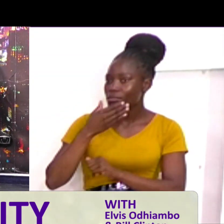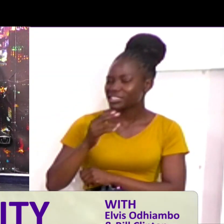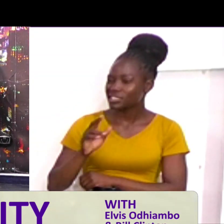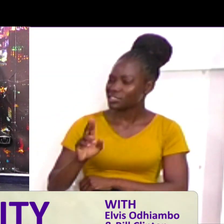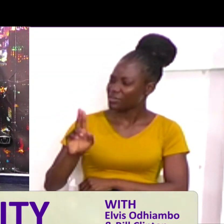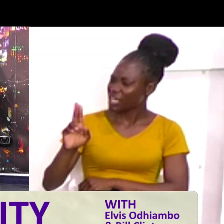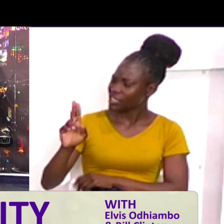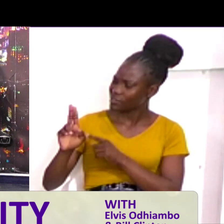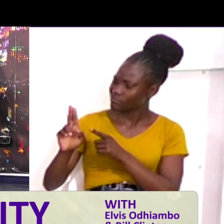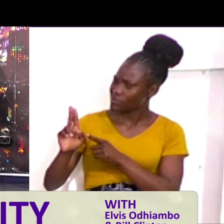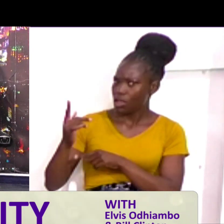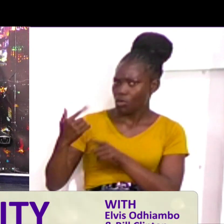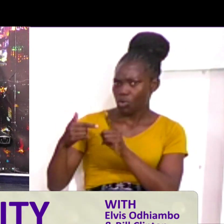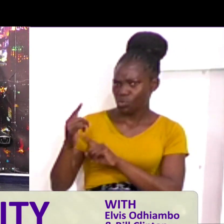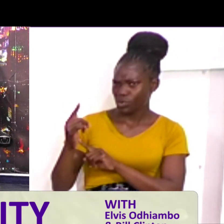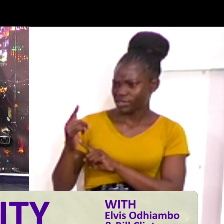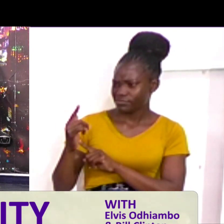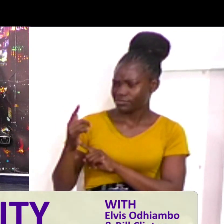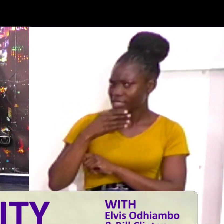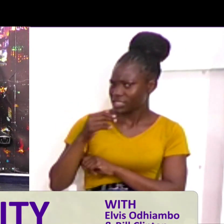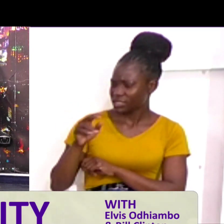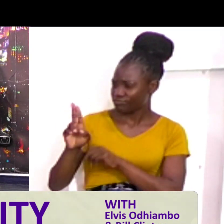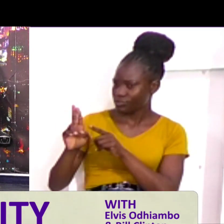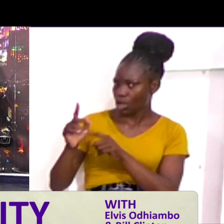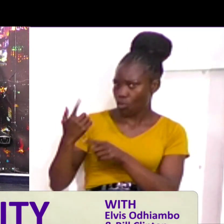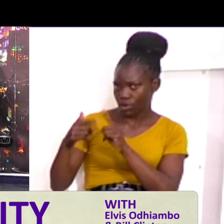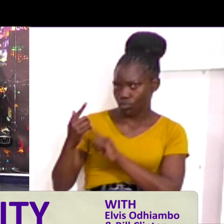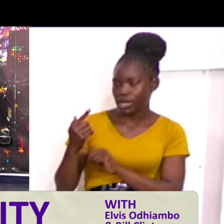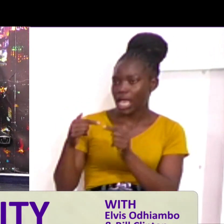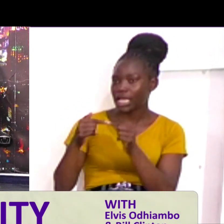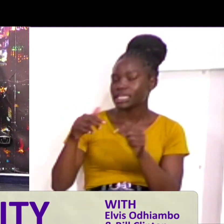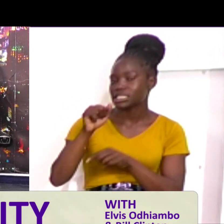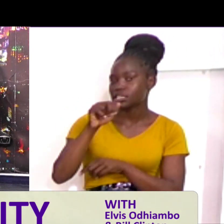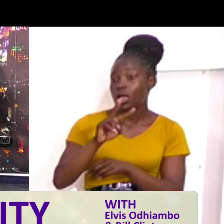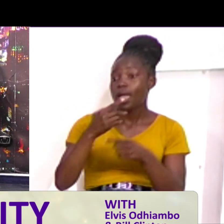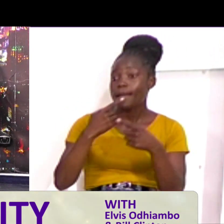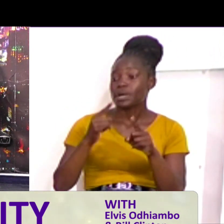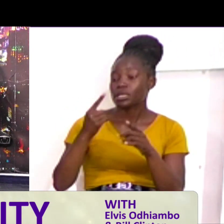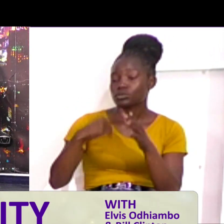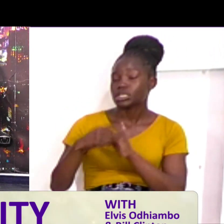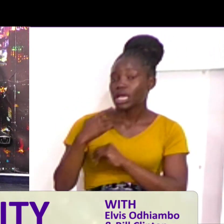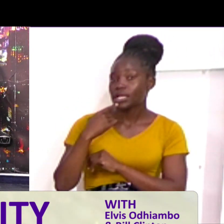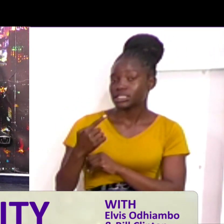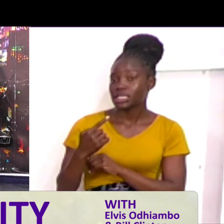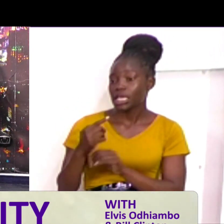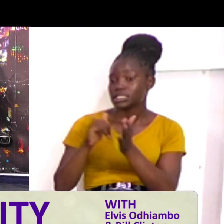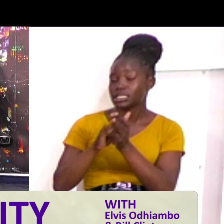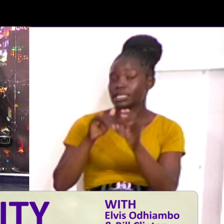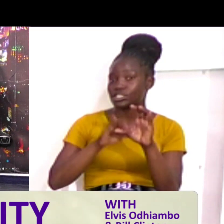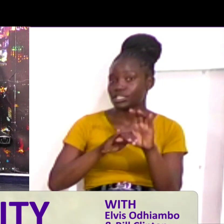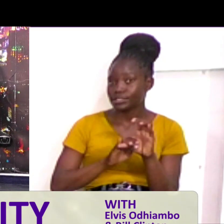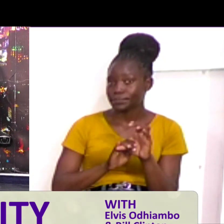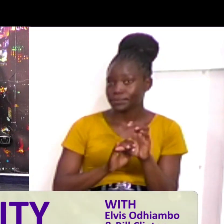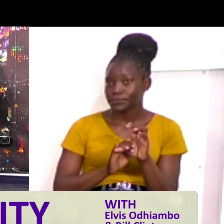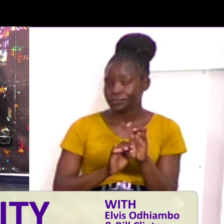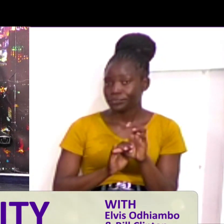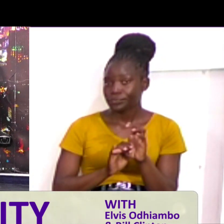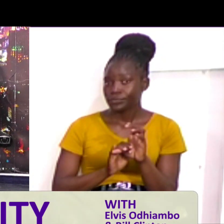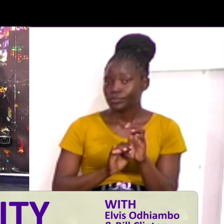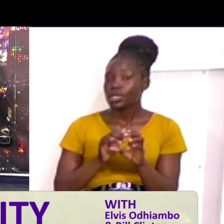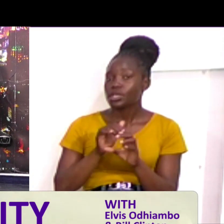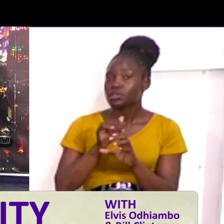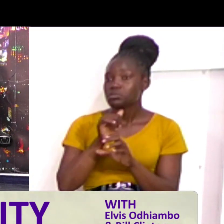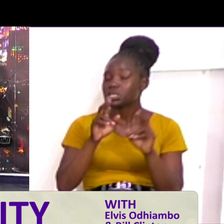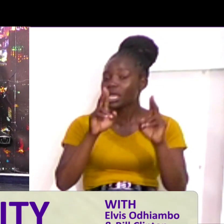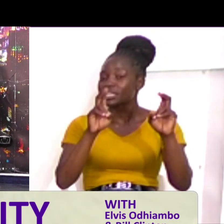think they won. Manchester United won against. So what I will say is that Chelsea is not an